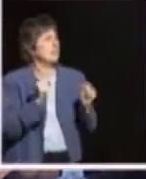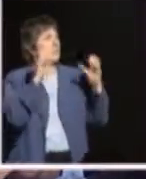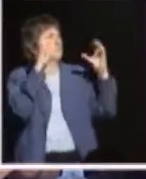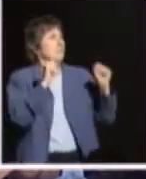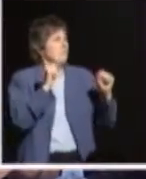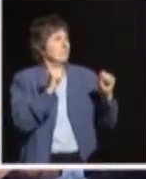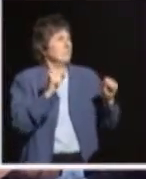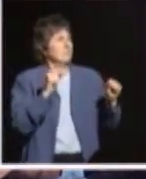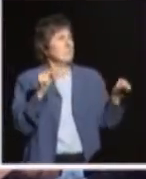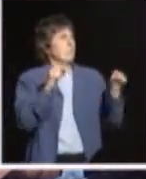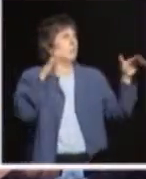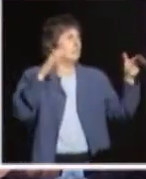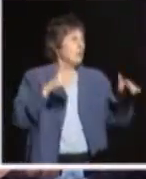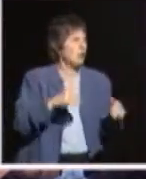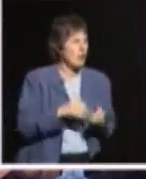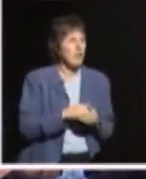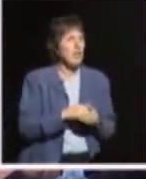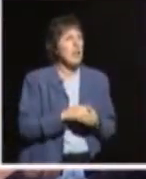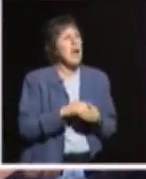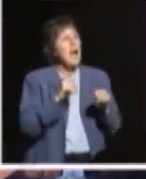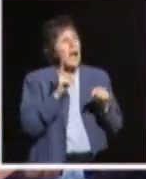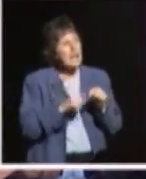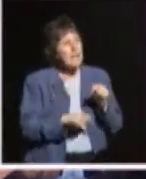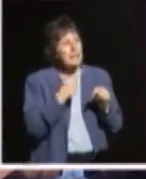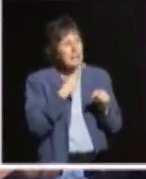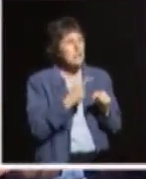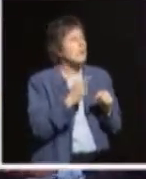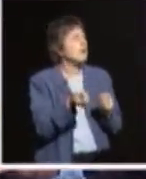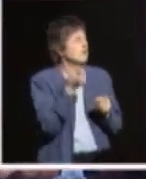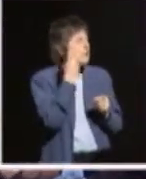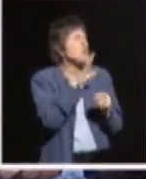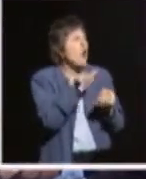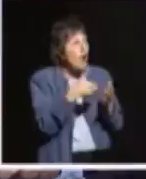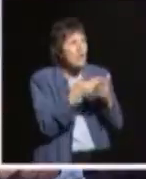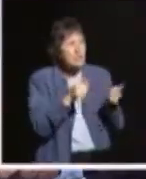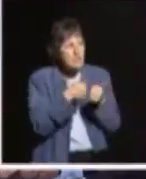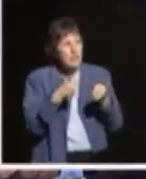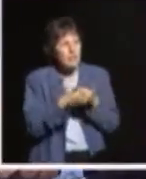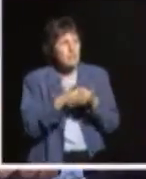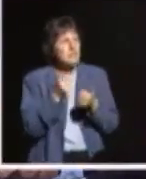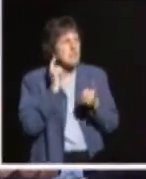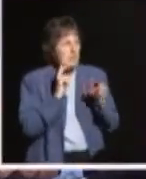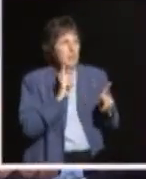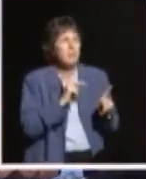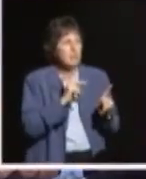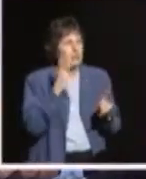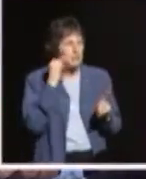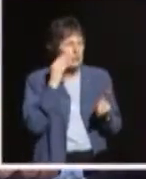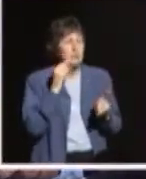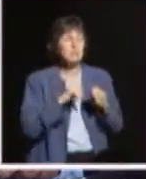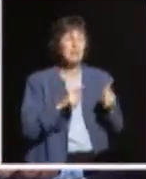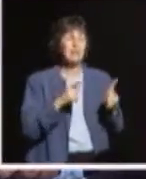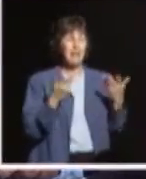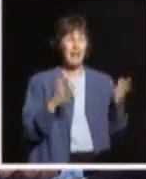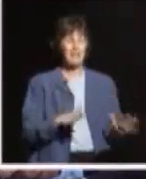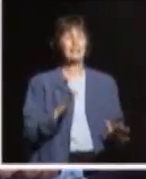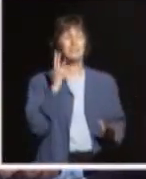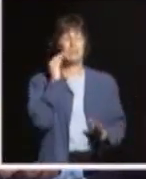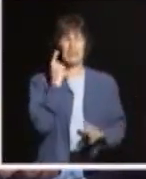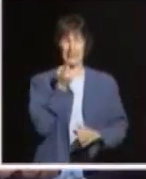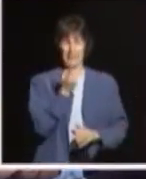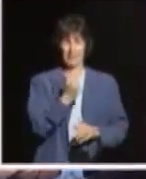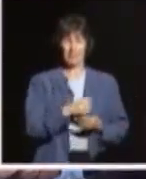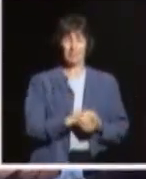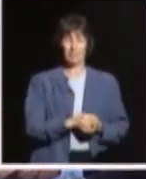the challenges that everyone in the hearing impaired community face, but I certainly had a small taste of it. And that small taste has led me